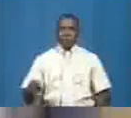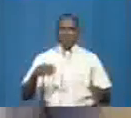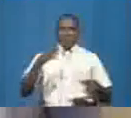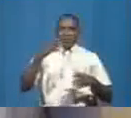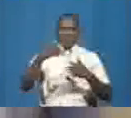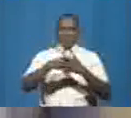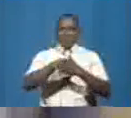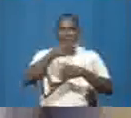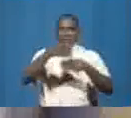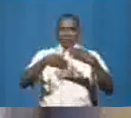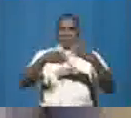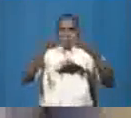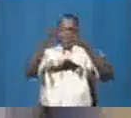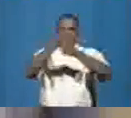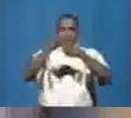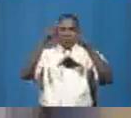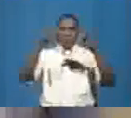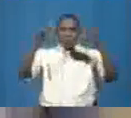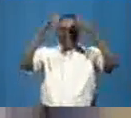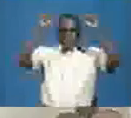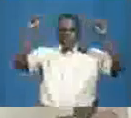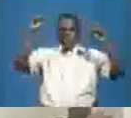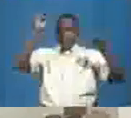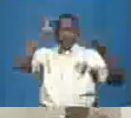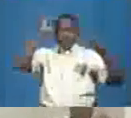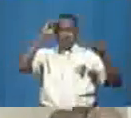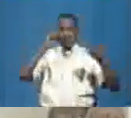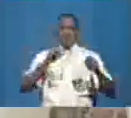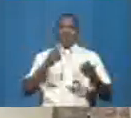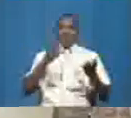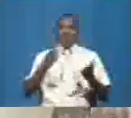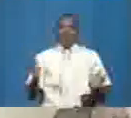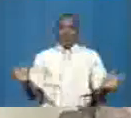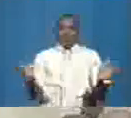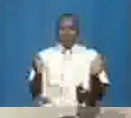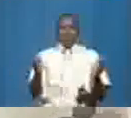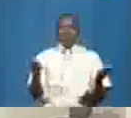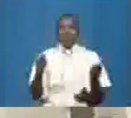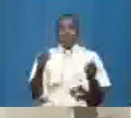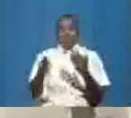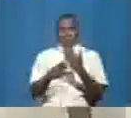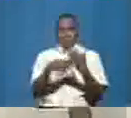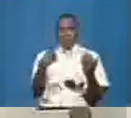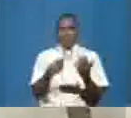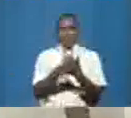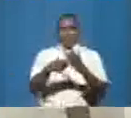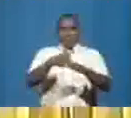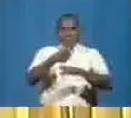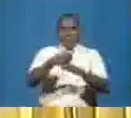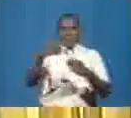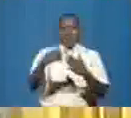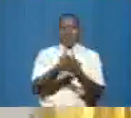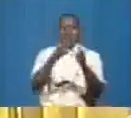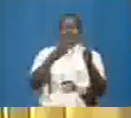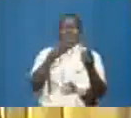Here's a look once again at the headlines. President Atta Mills has urged the Bank of Ghana to put in place the necessary mechanisms for